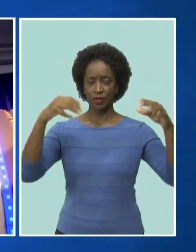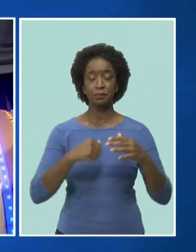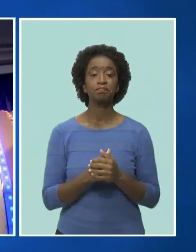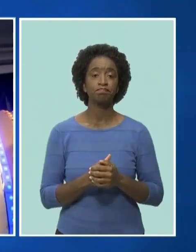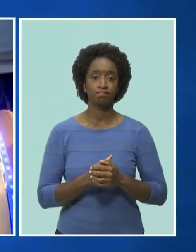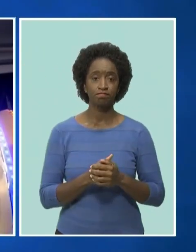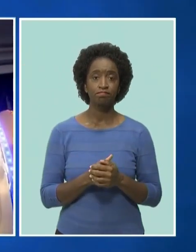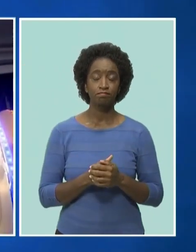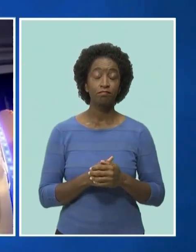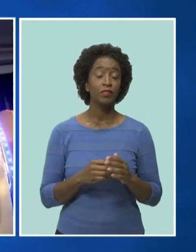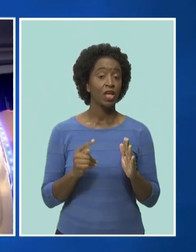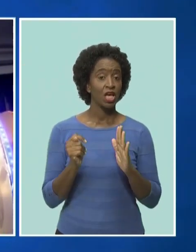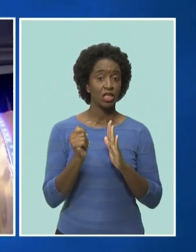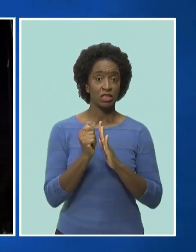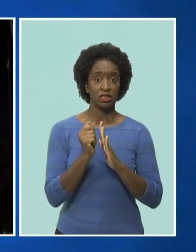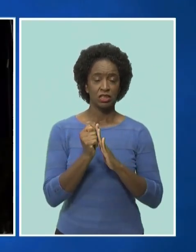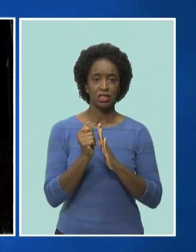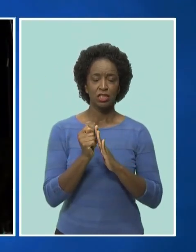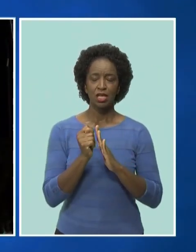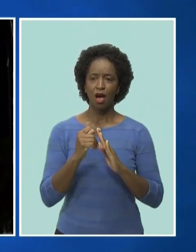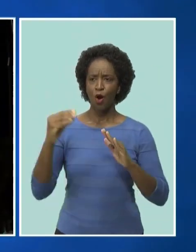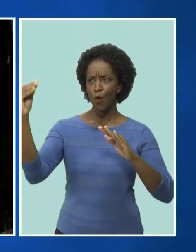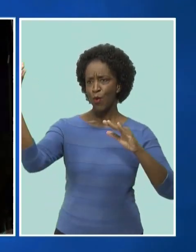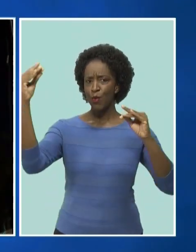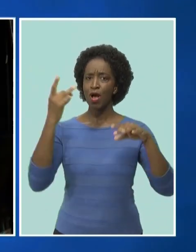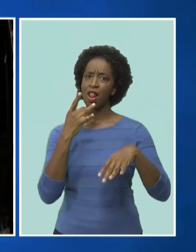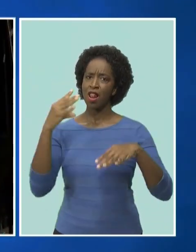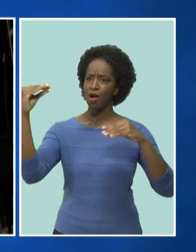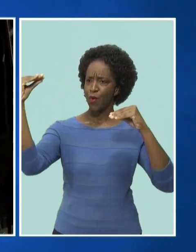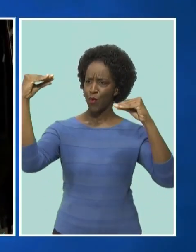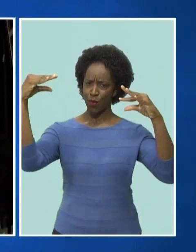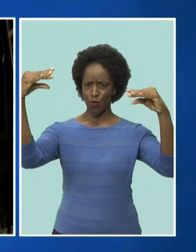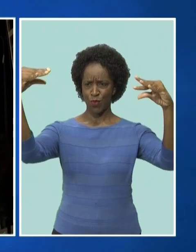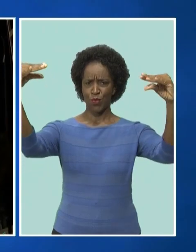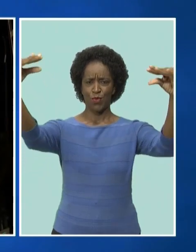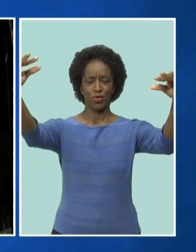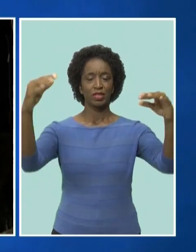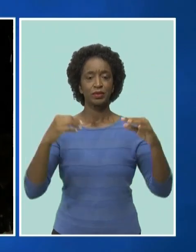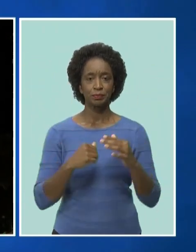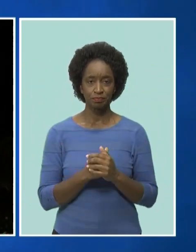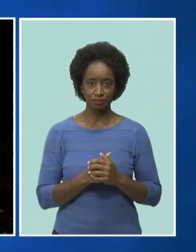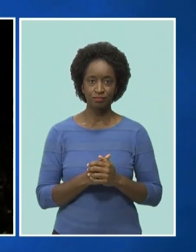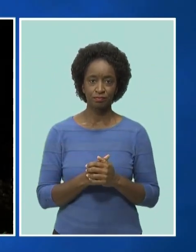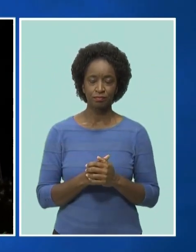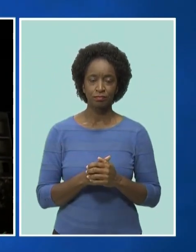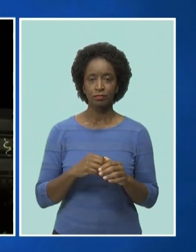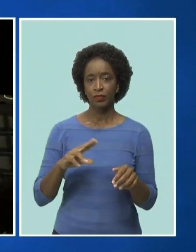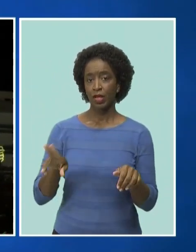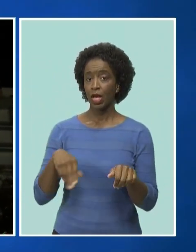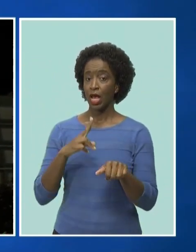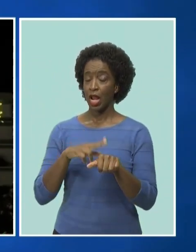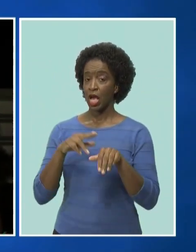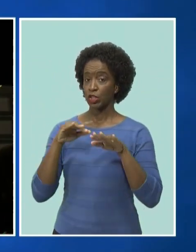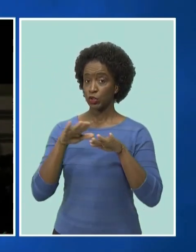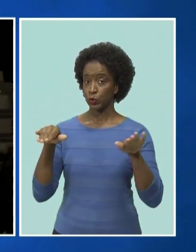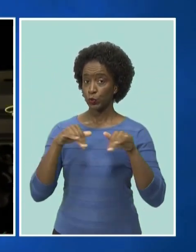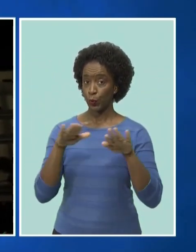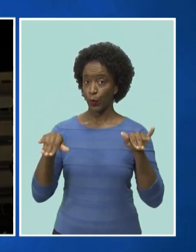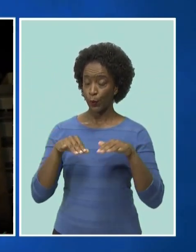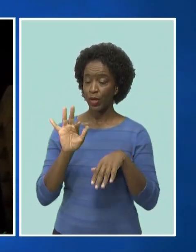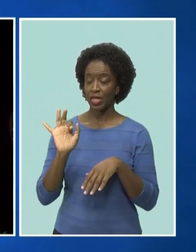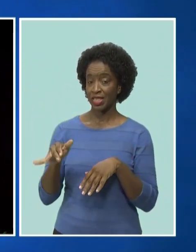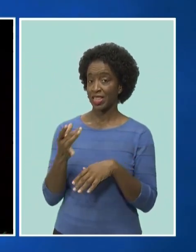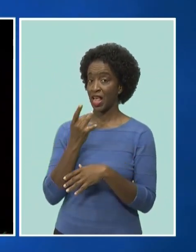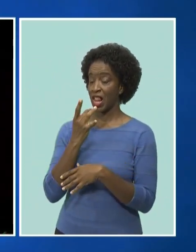Bridgetown, they're being transformed into a spectacular city of lights as national junior swimmer there Gabriella Bab flipped the switch